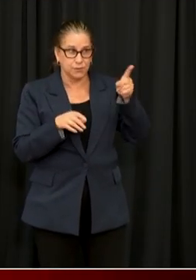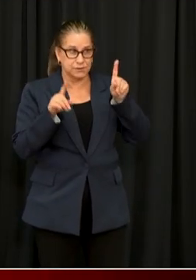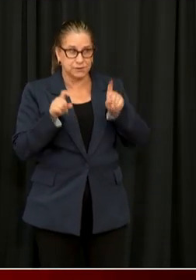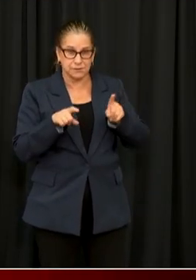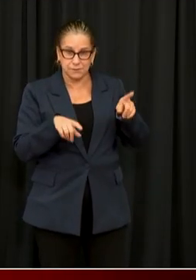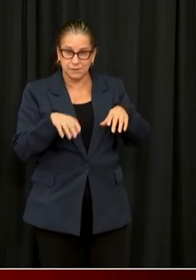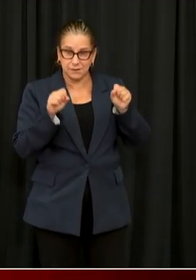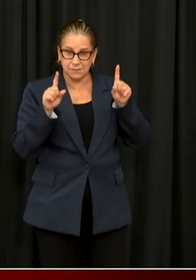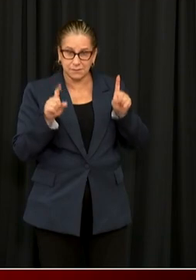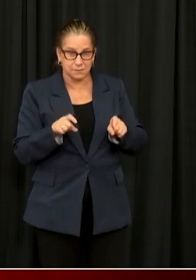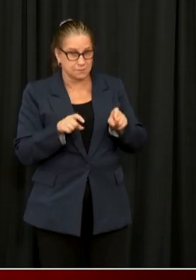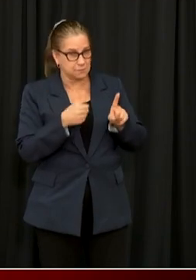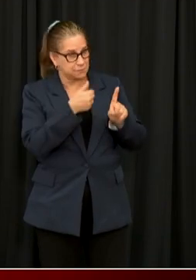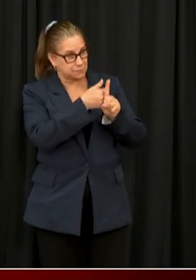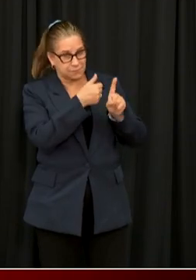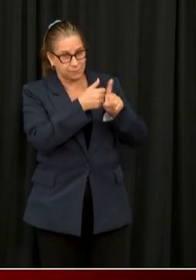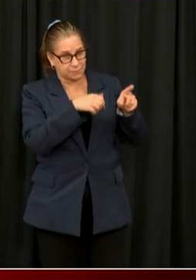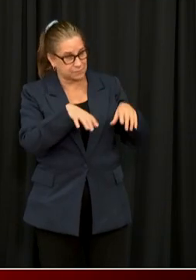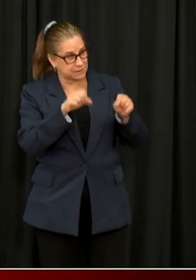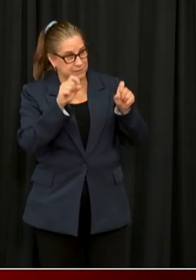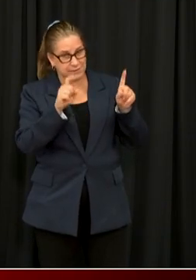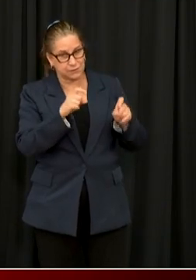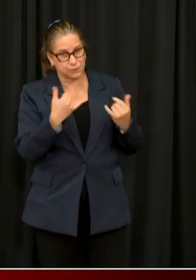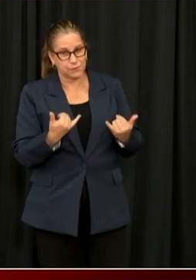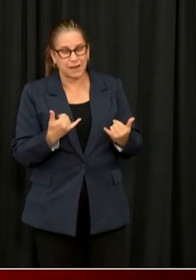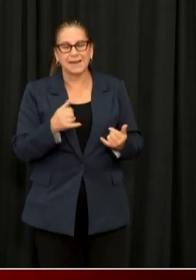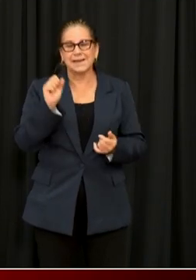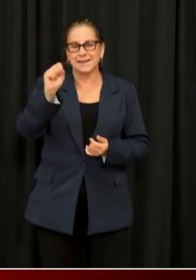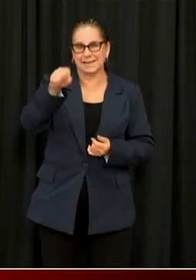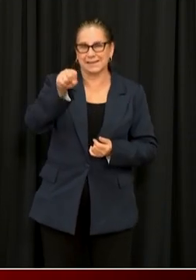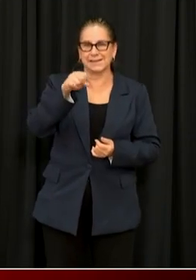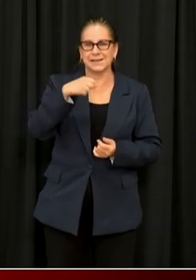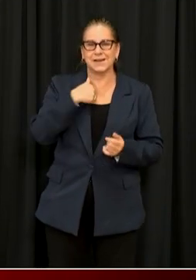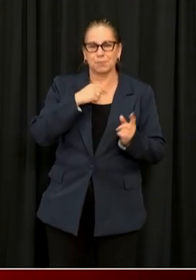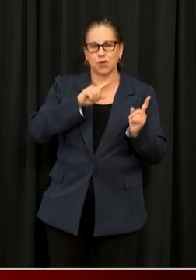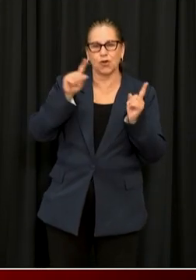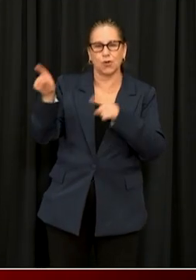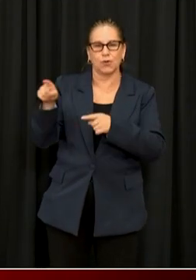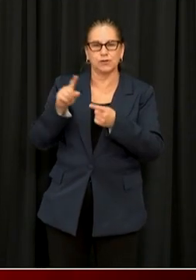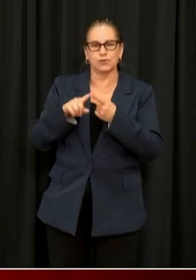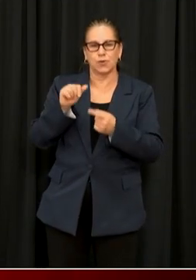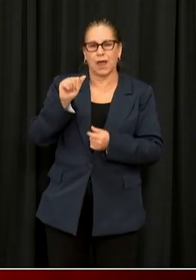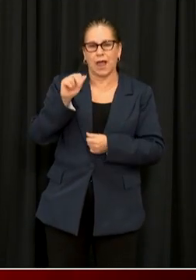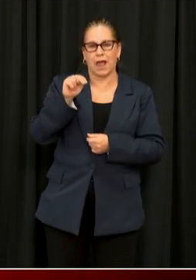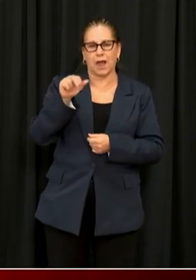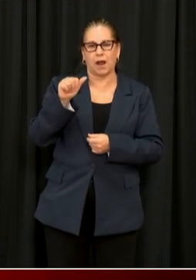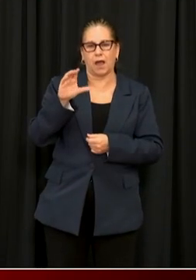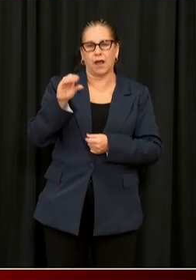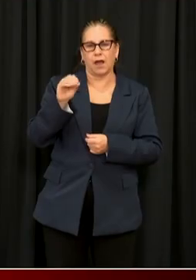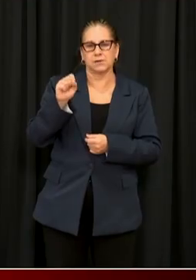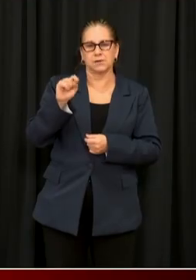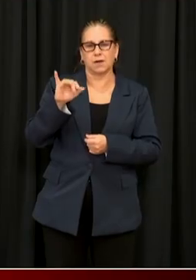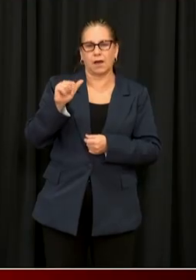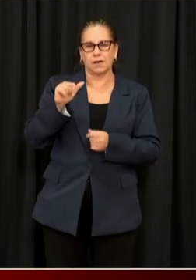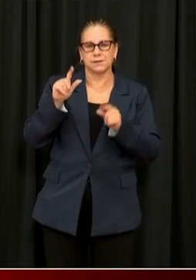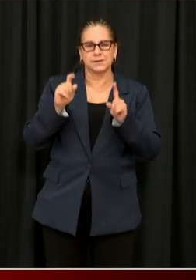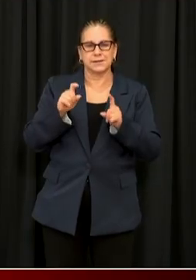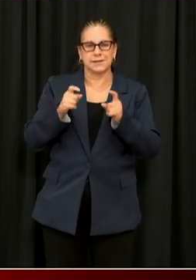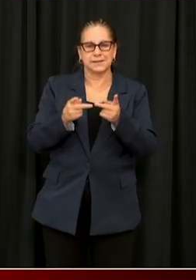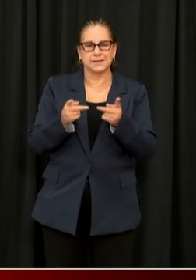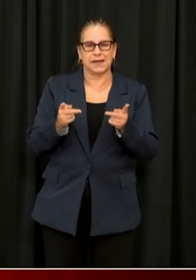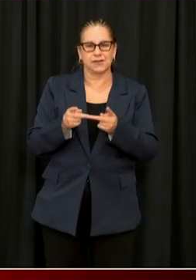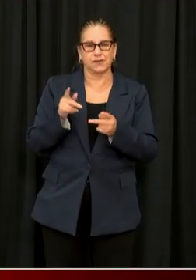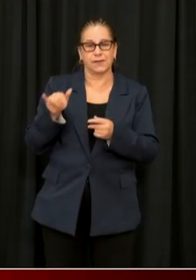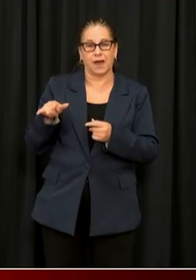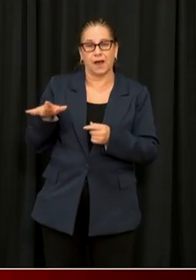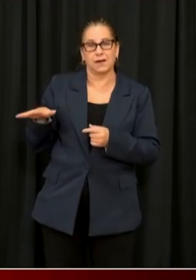I'll be going over to Anacostia, and I'm going to a site that we want to make sure that